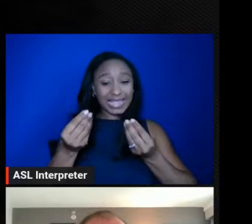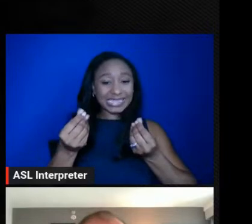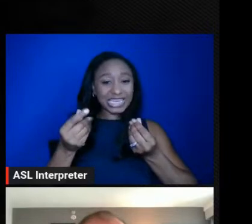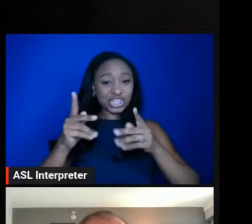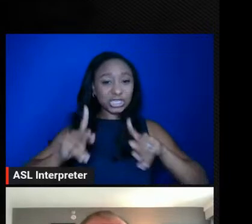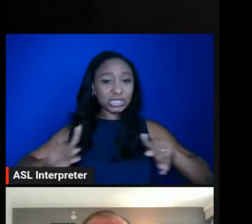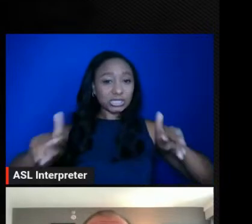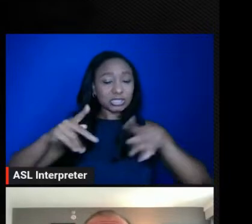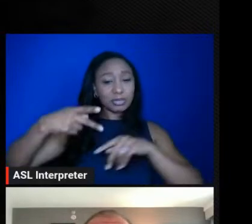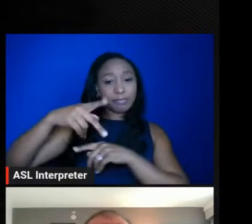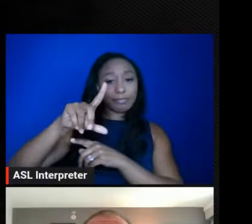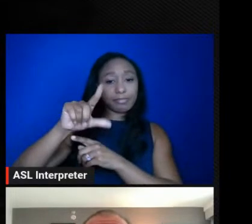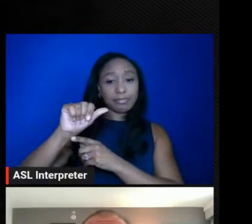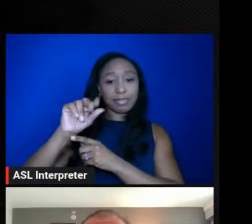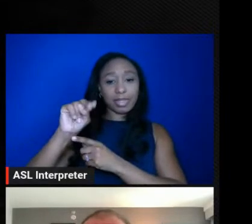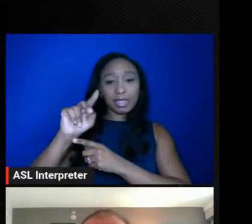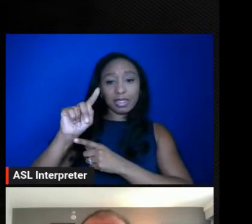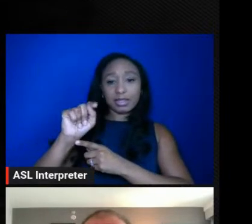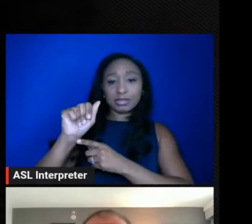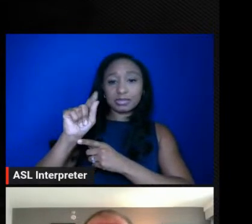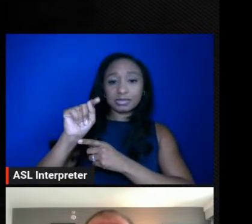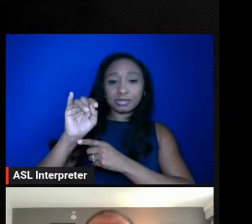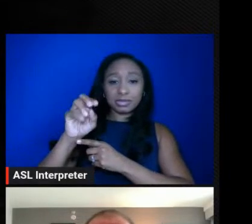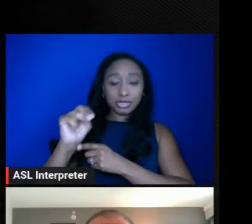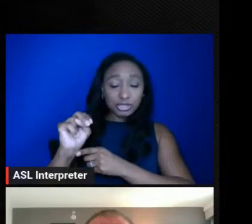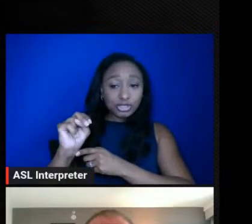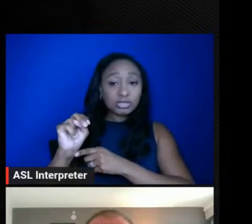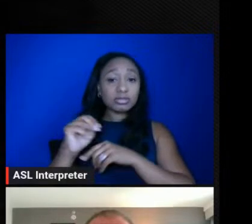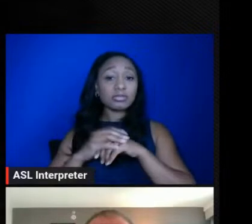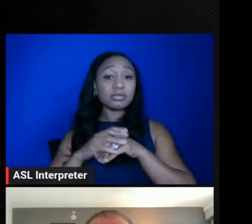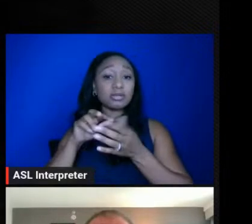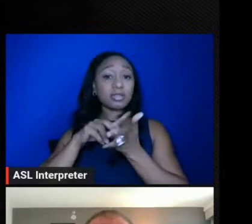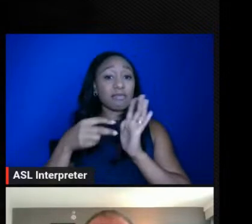northwards, dreaming of new lives, new opportunities in freedom.